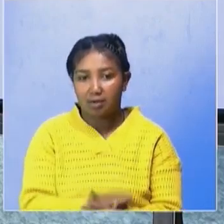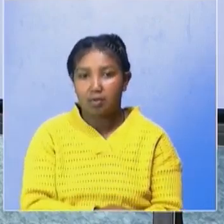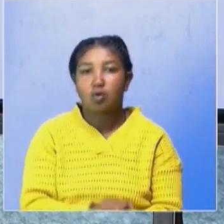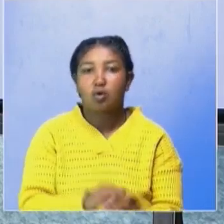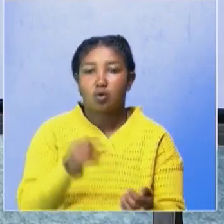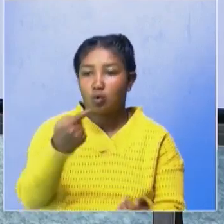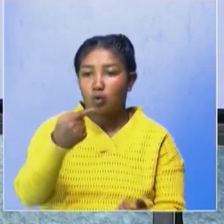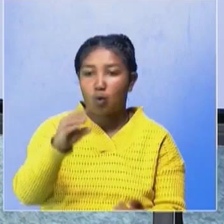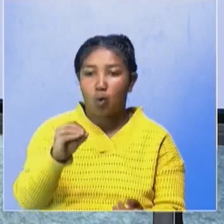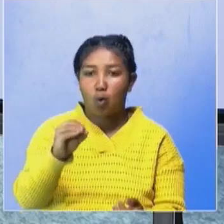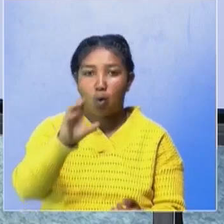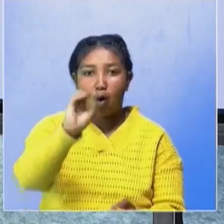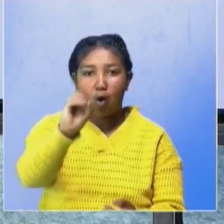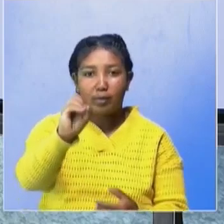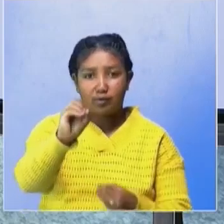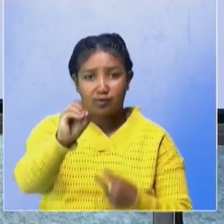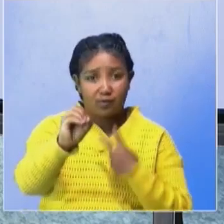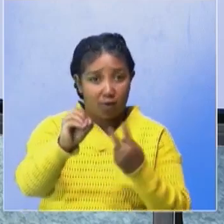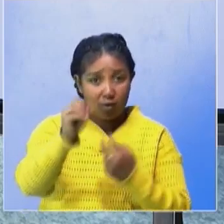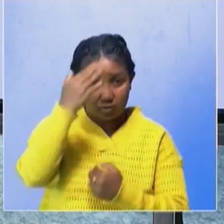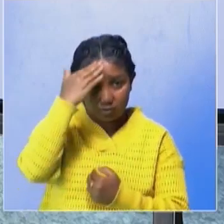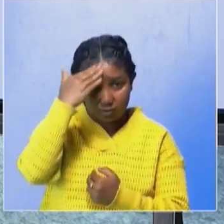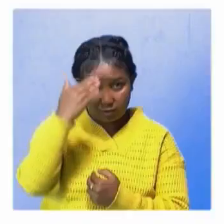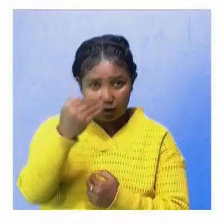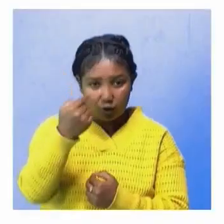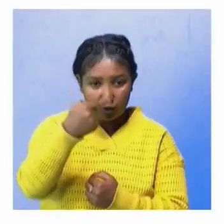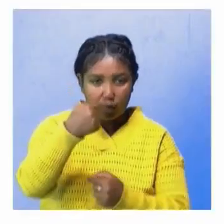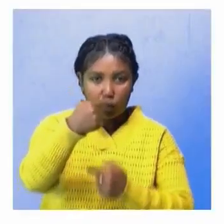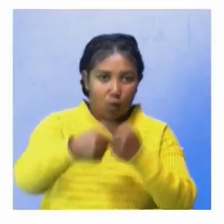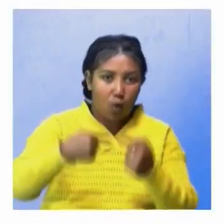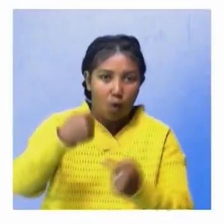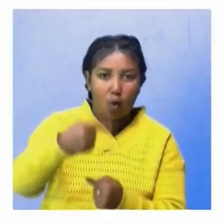go. For example, here, let us write here, go.